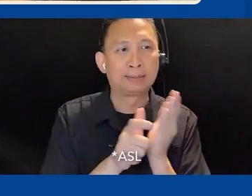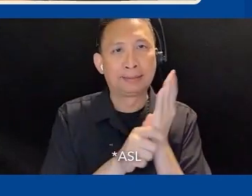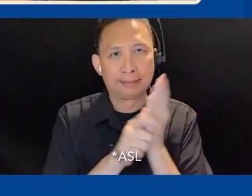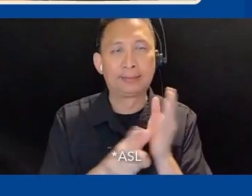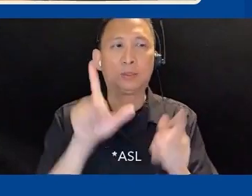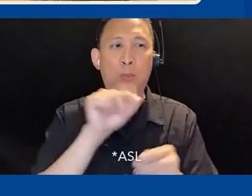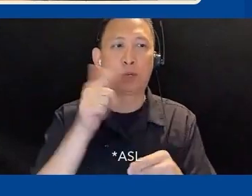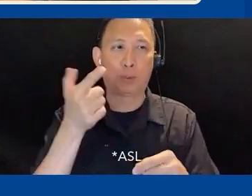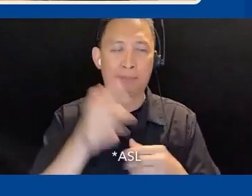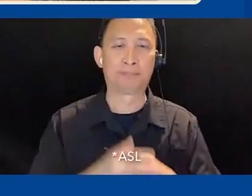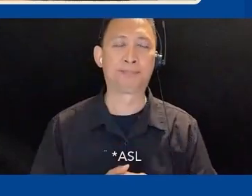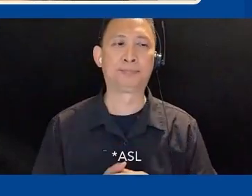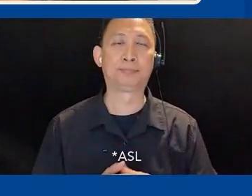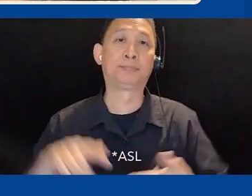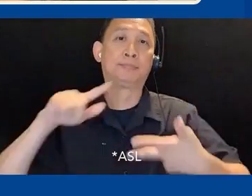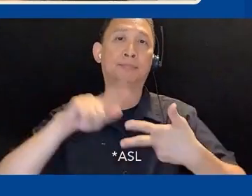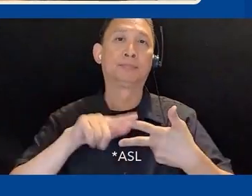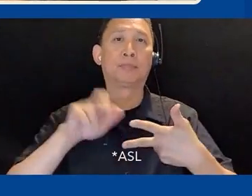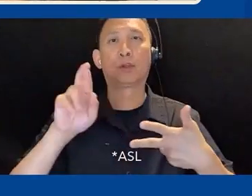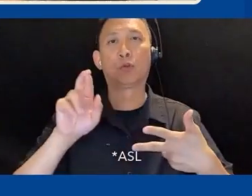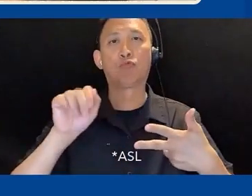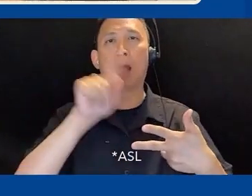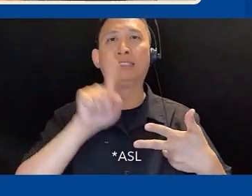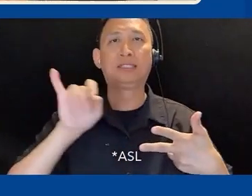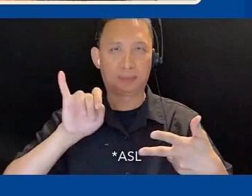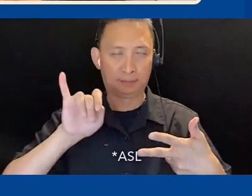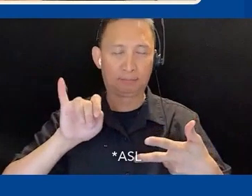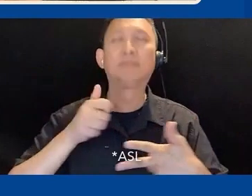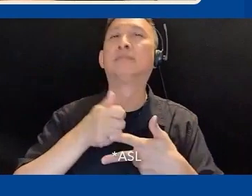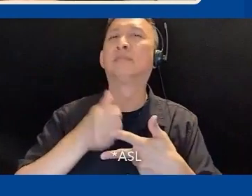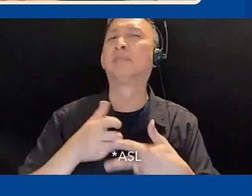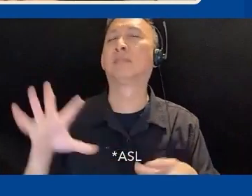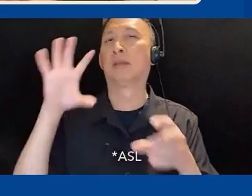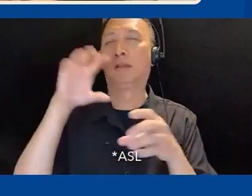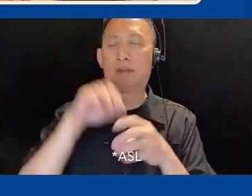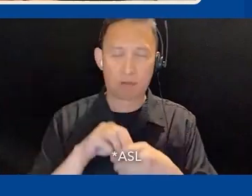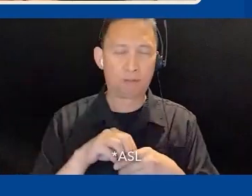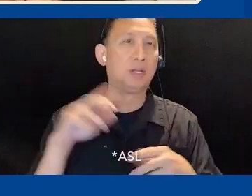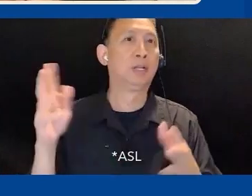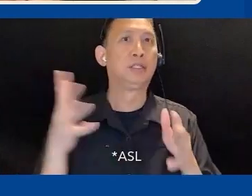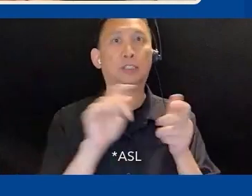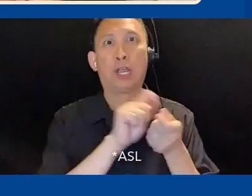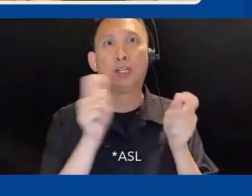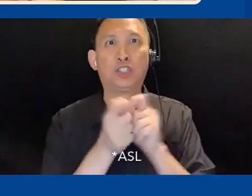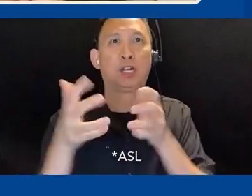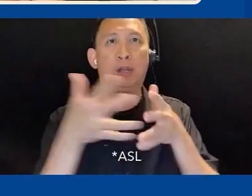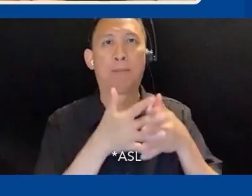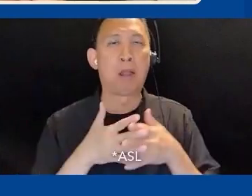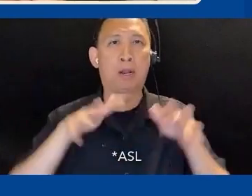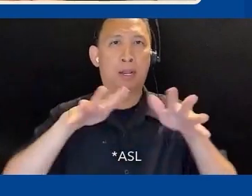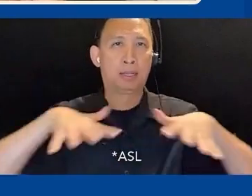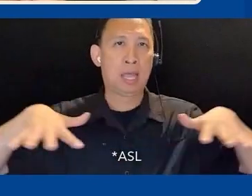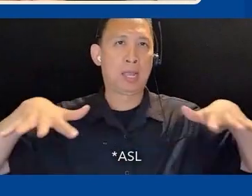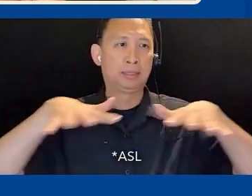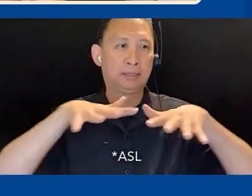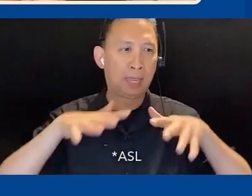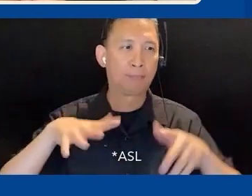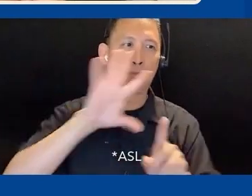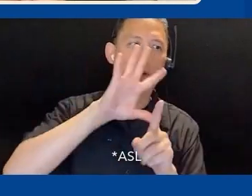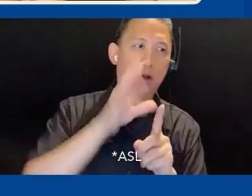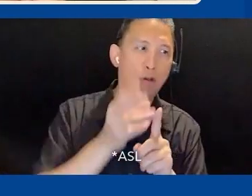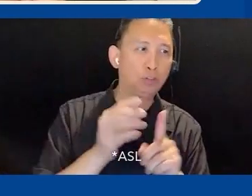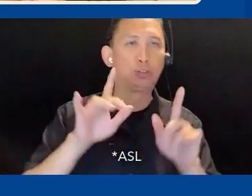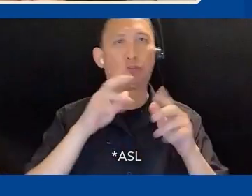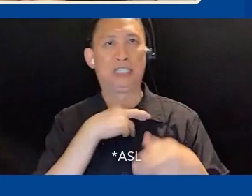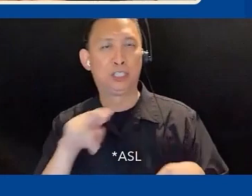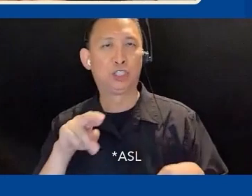who focuses on religion, culture, politics, and the changing American cultural landscape. In his current role as photographer and project